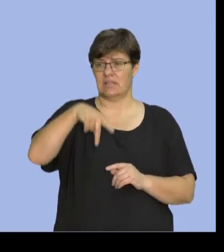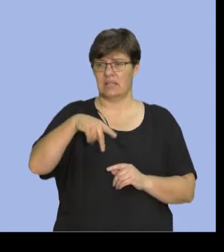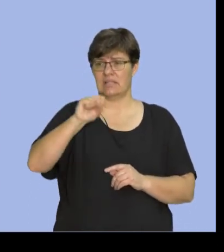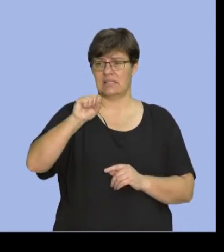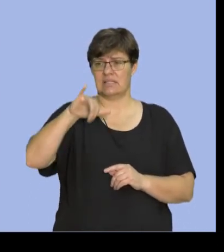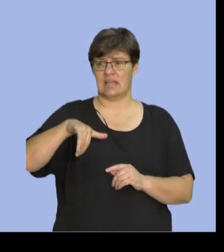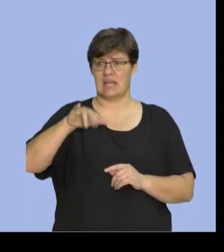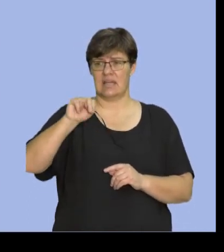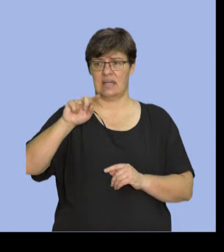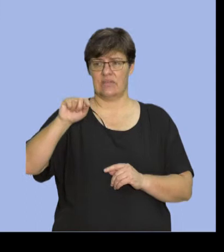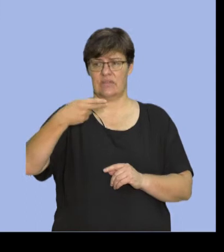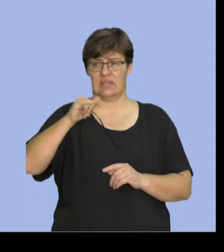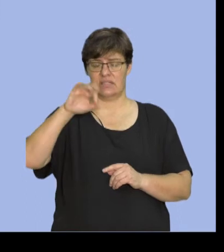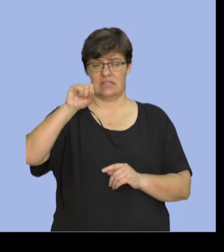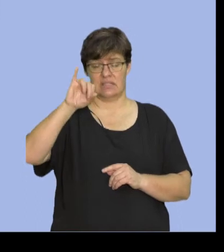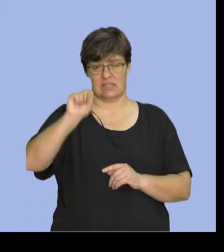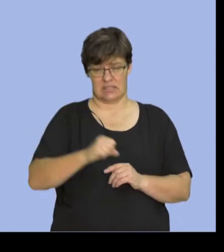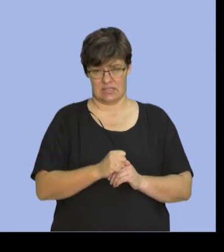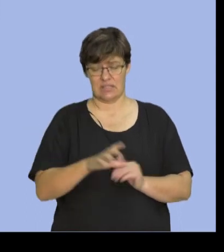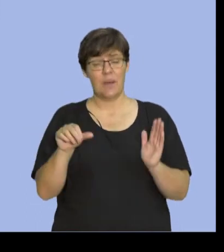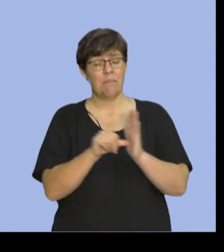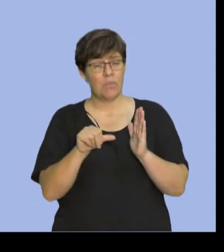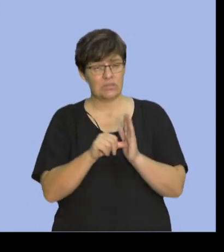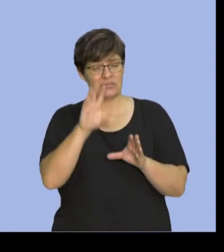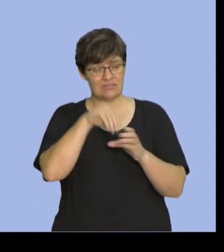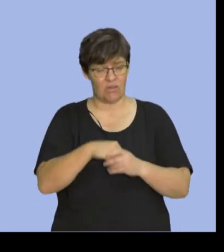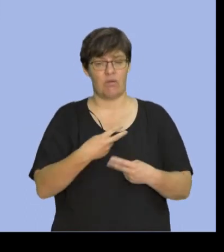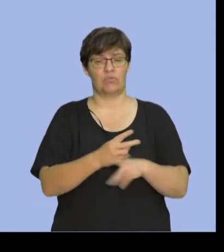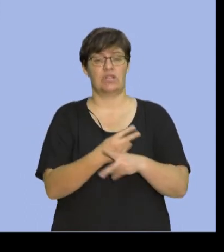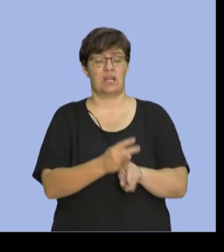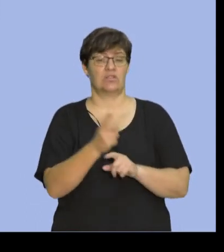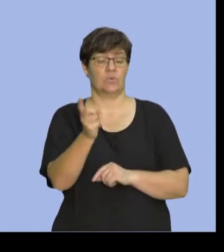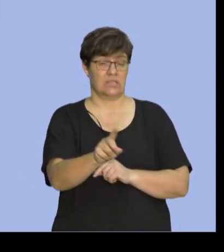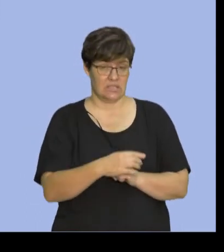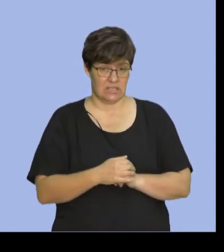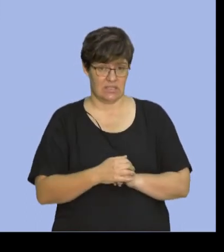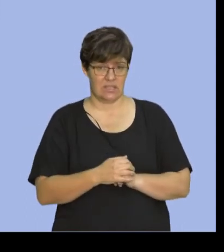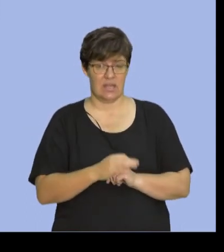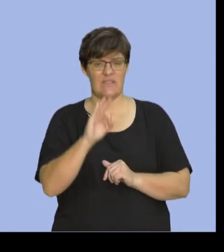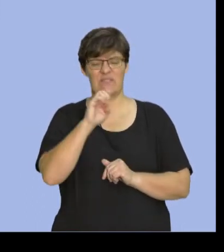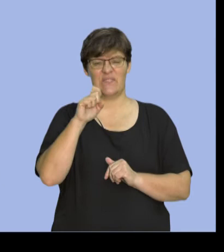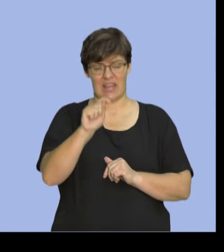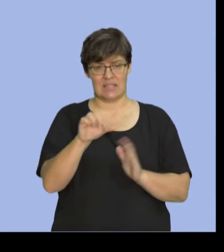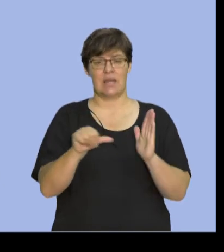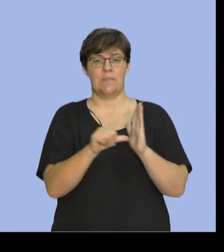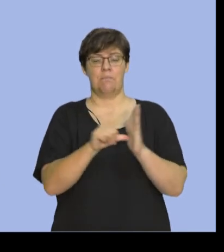say that they are an important component in the production of fats that are important to the